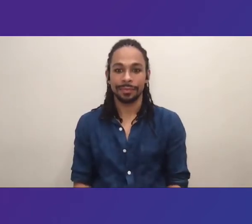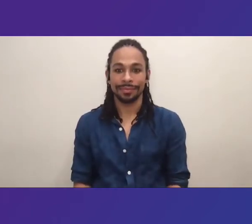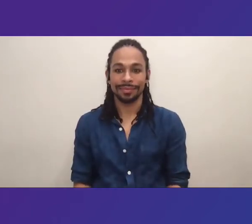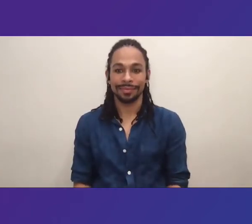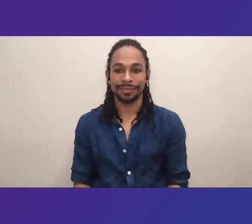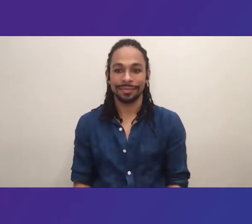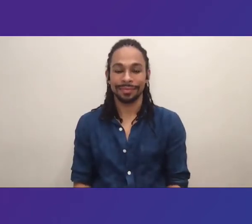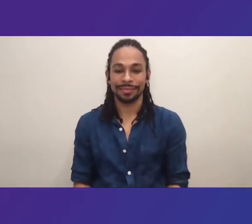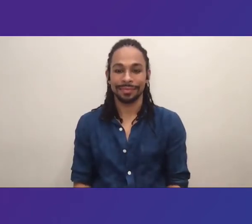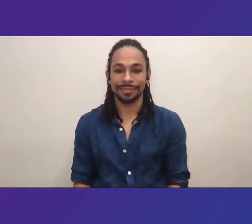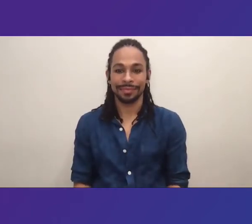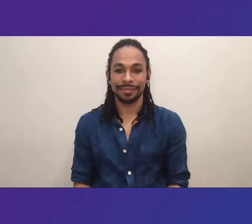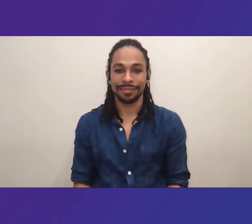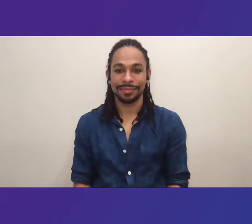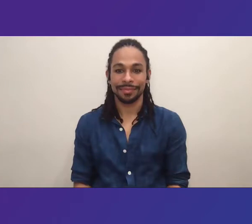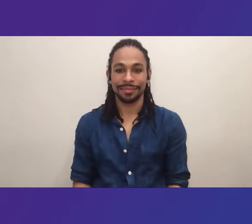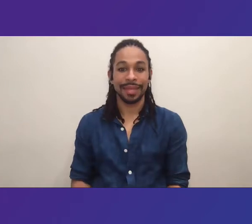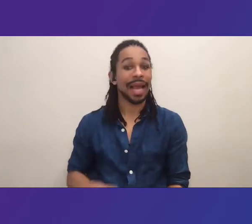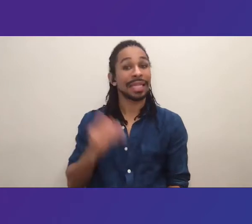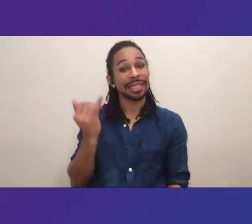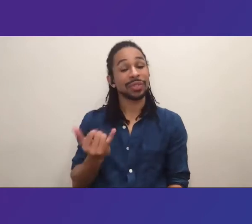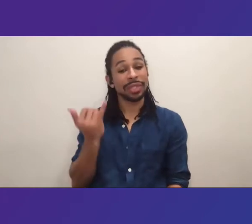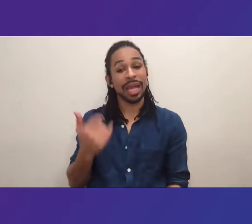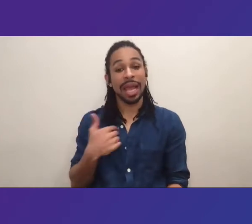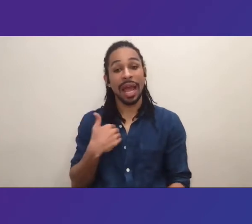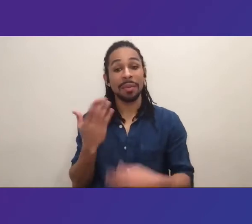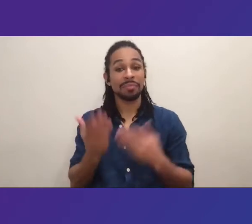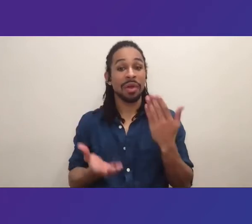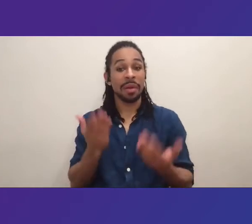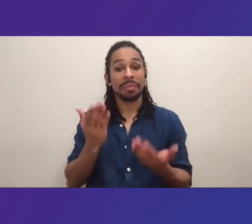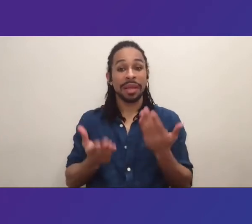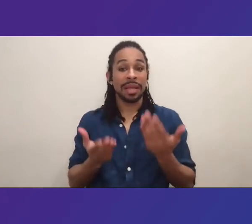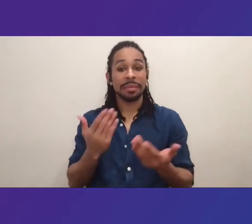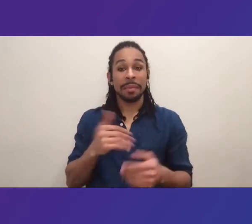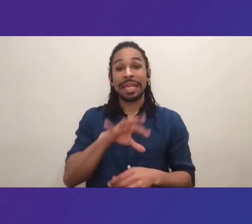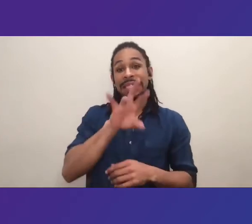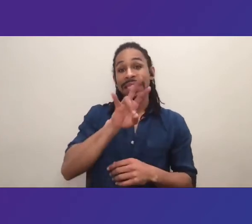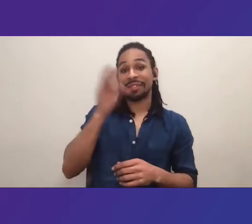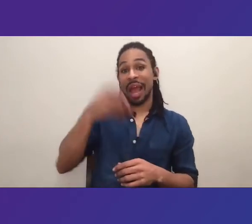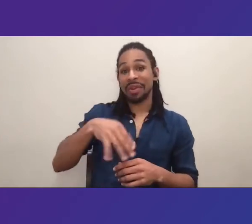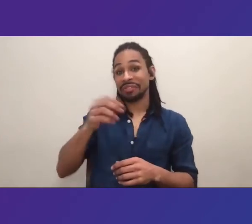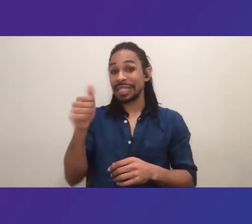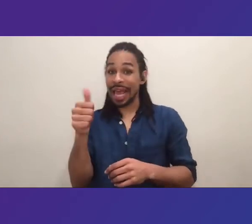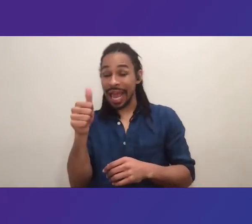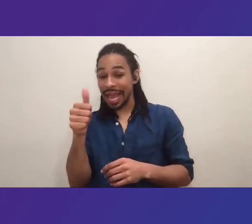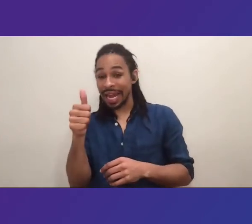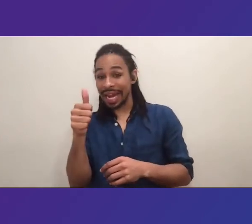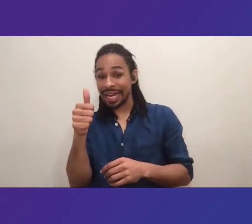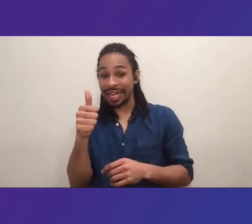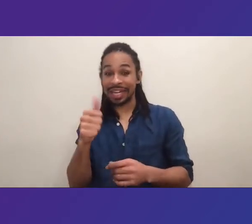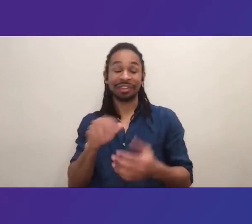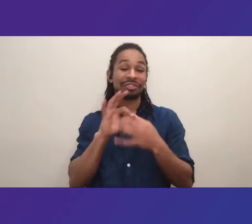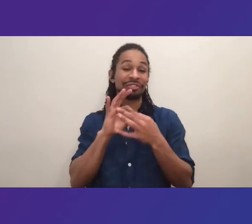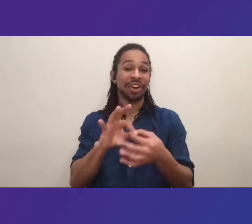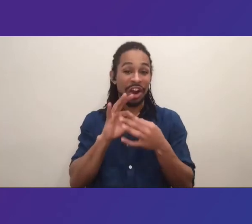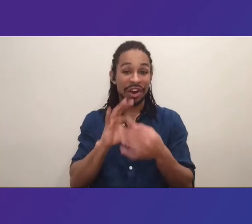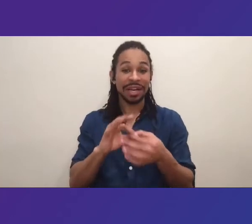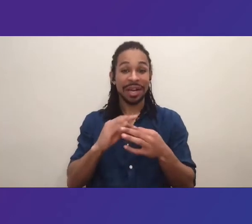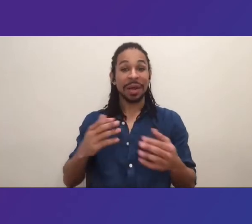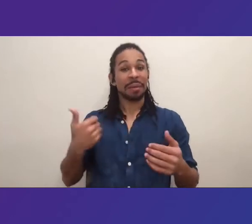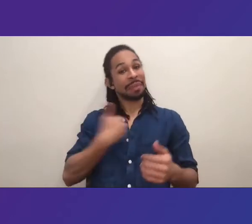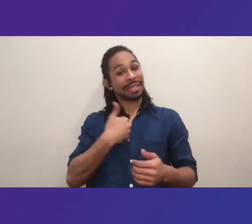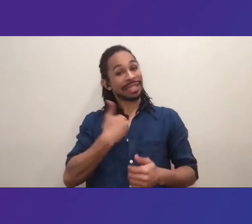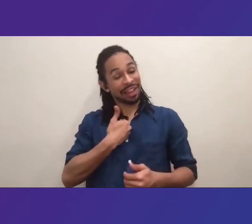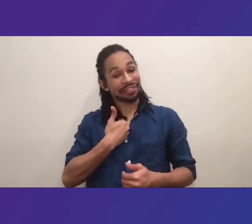And I am today probably about a 7 out of 10 in terms of in relationship to